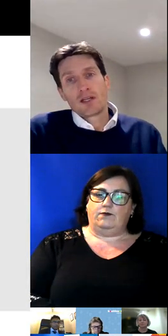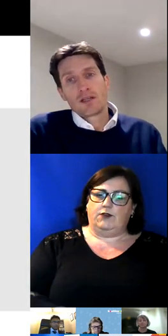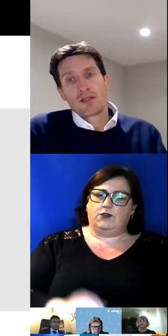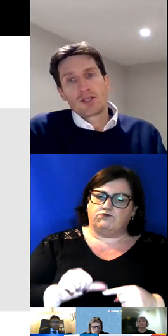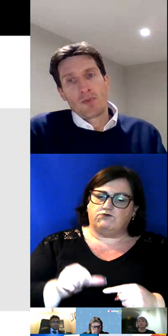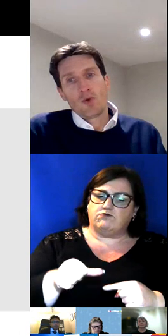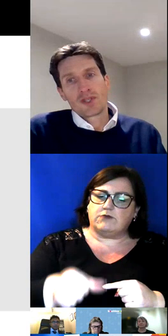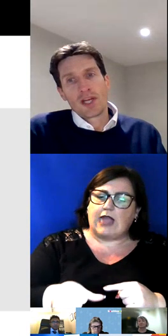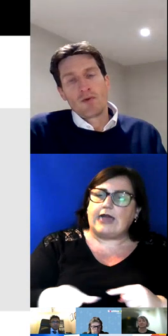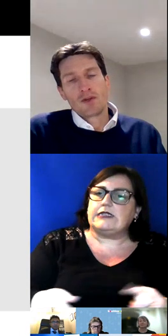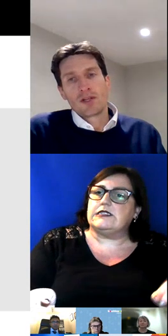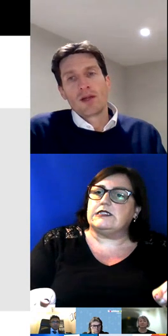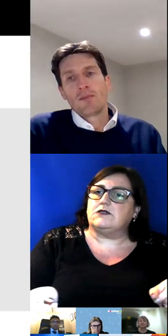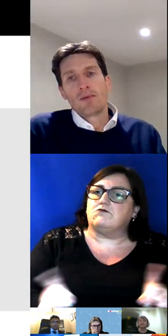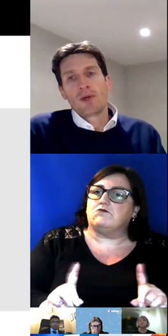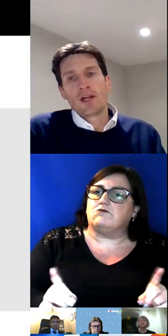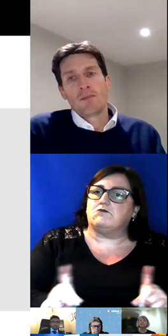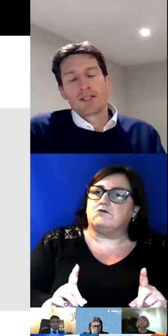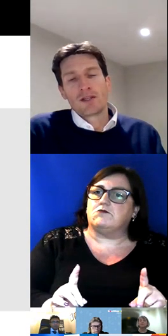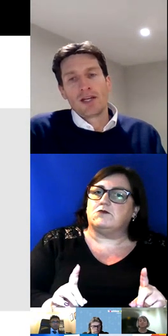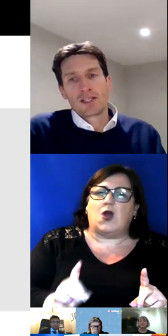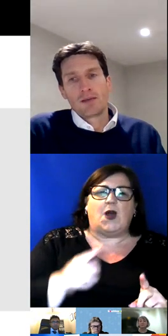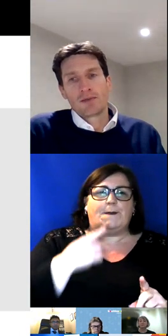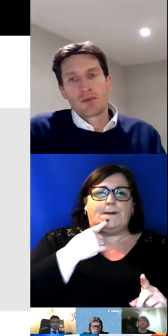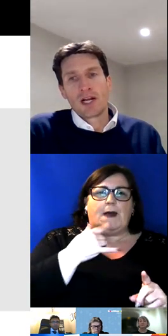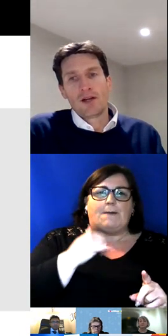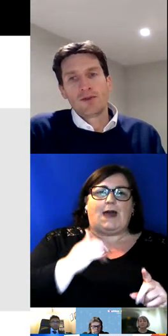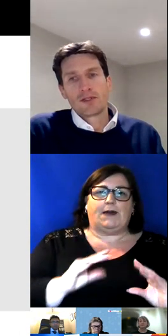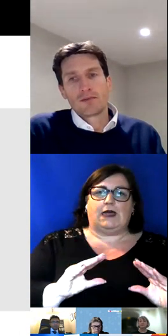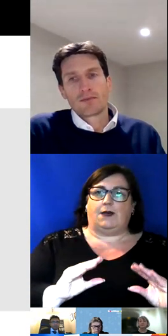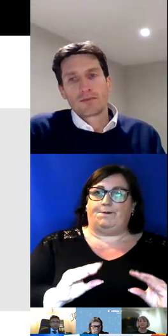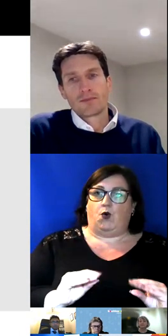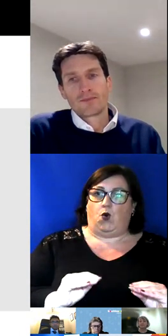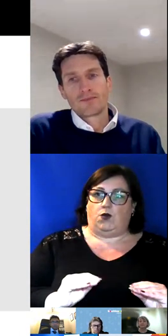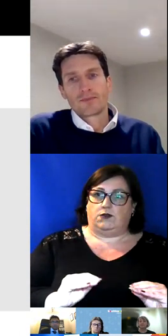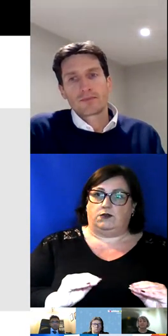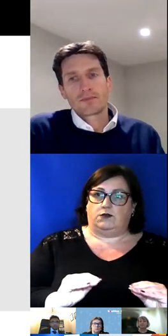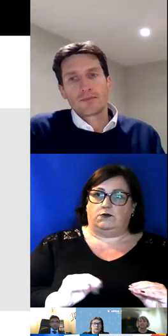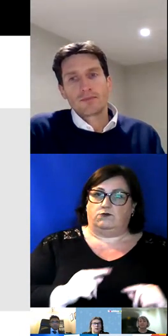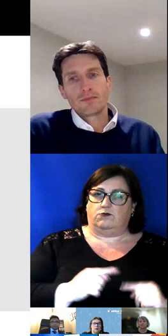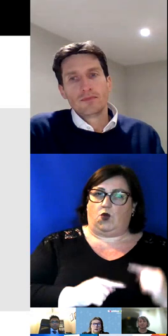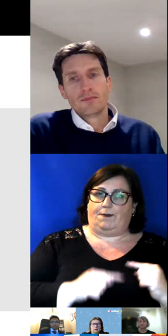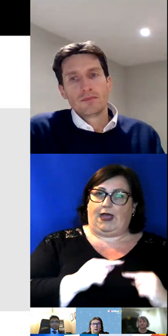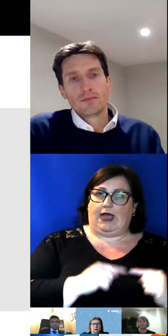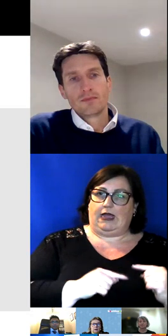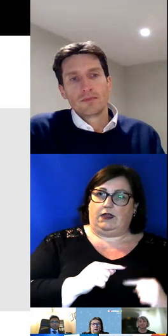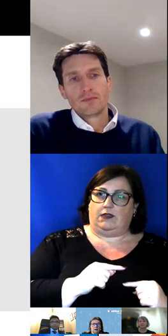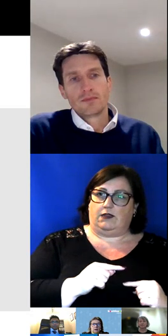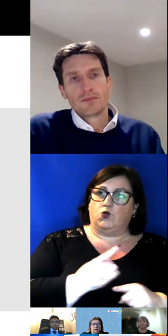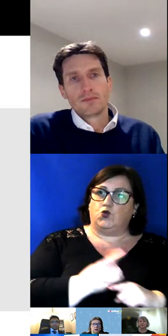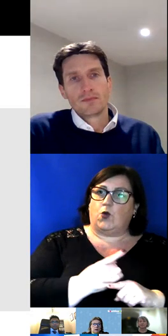I pause there, Roz, and then maybe we can come back to next steps as we close?